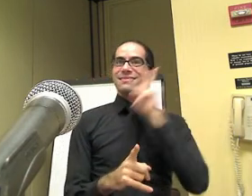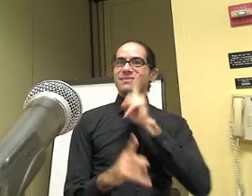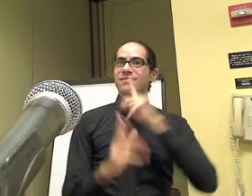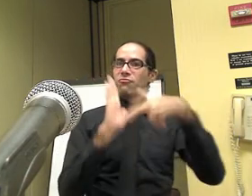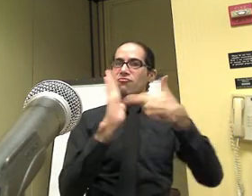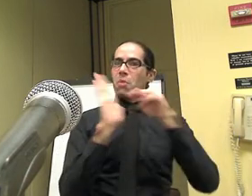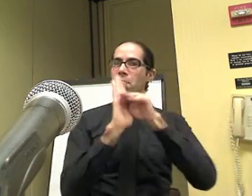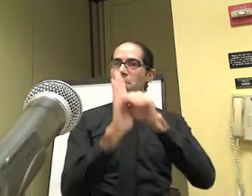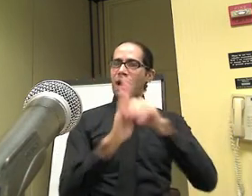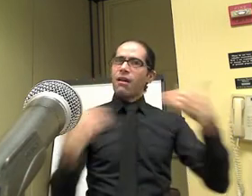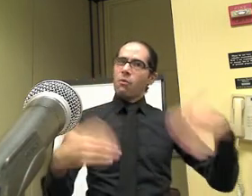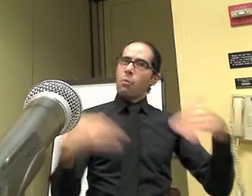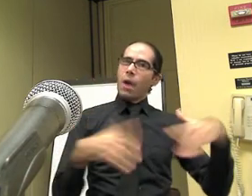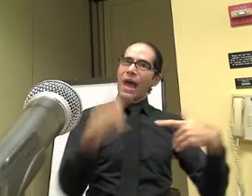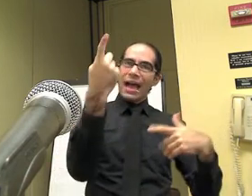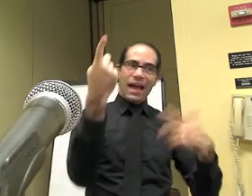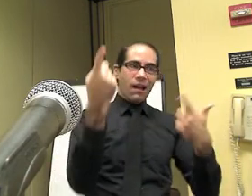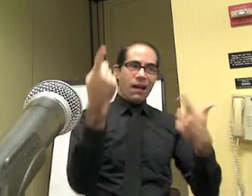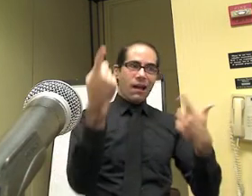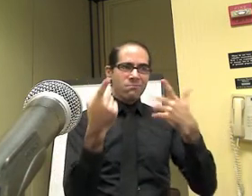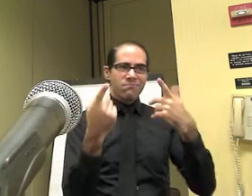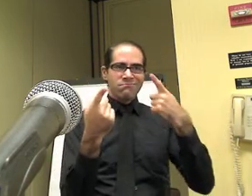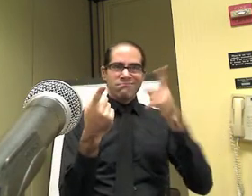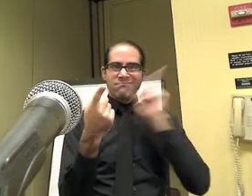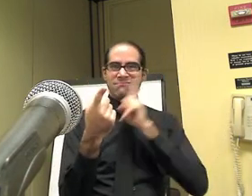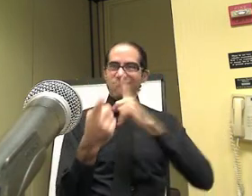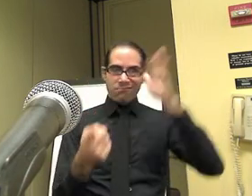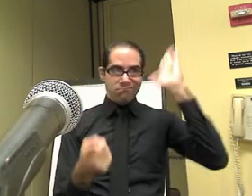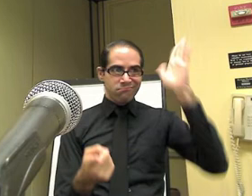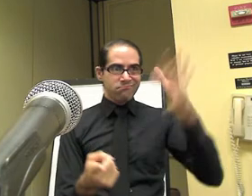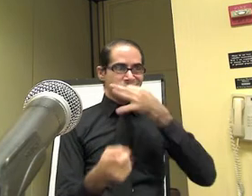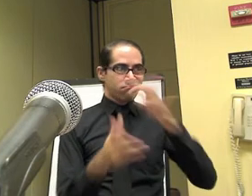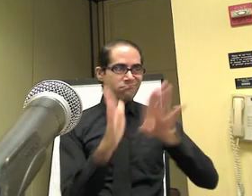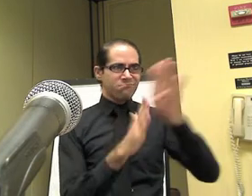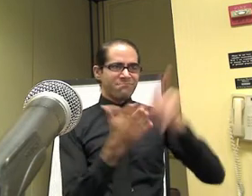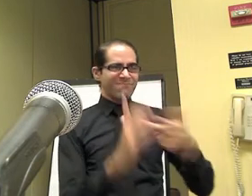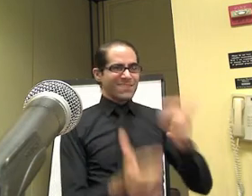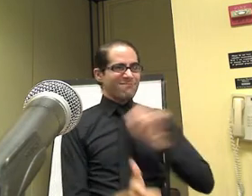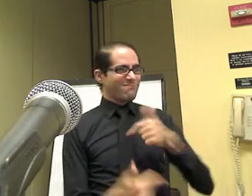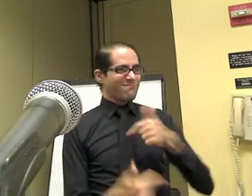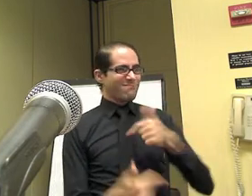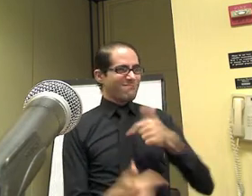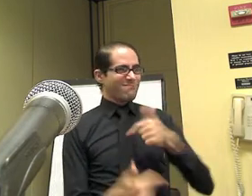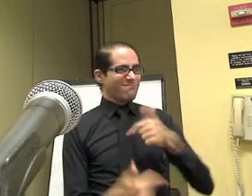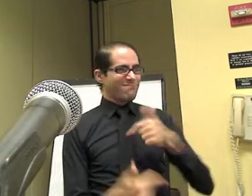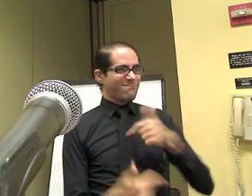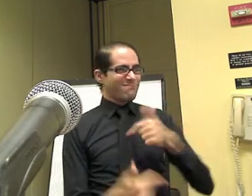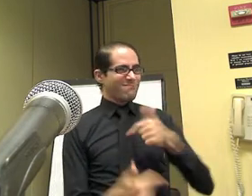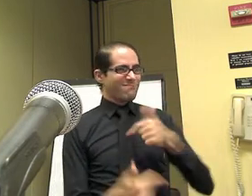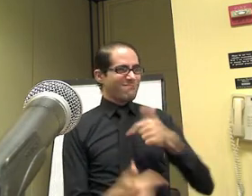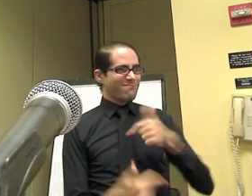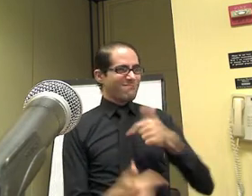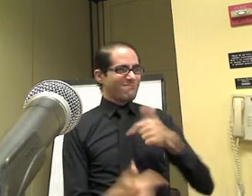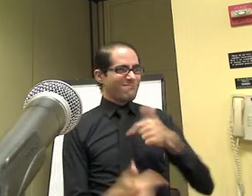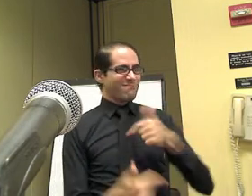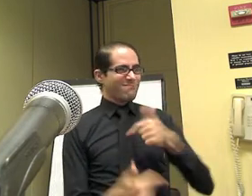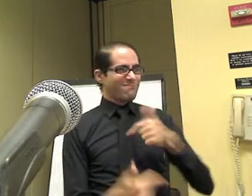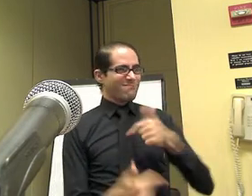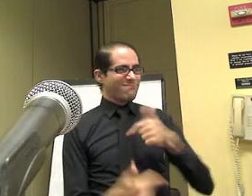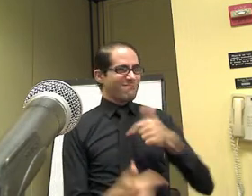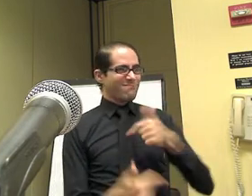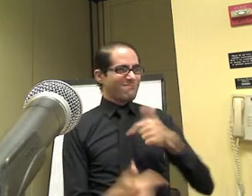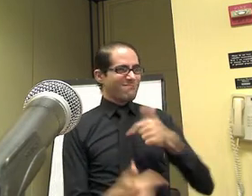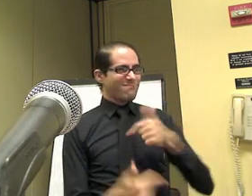on. So it's nice to see the role model of a deaf professional being able to get up there and do what